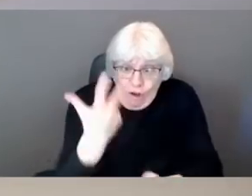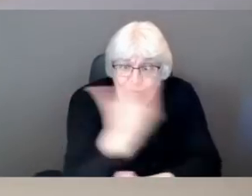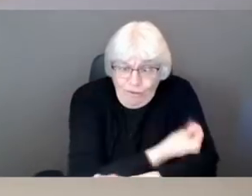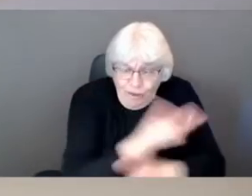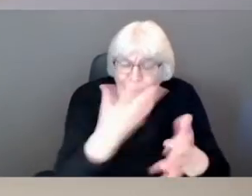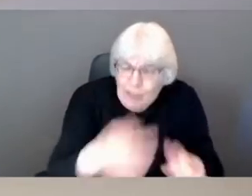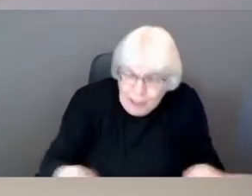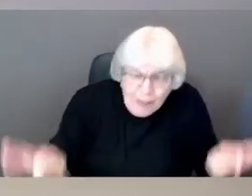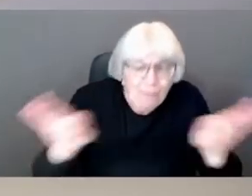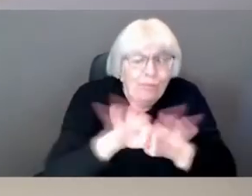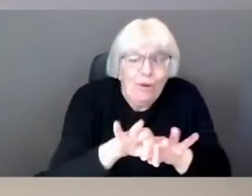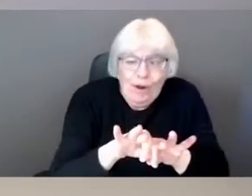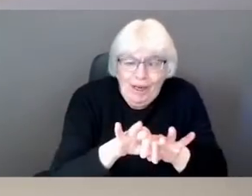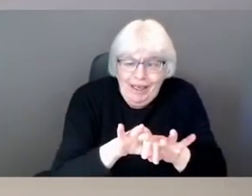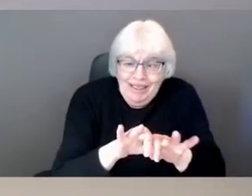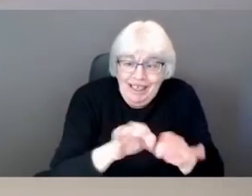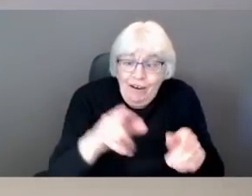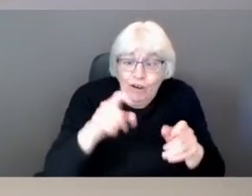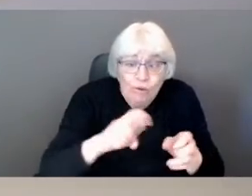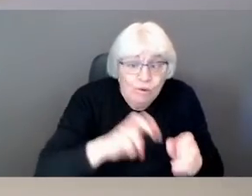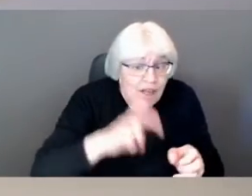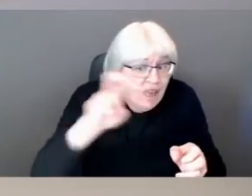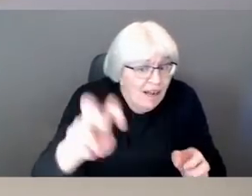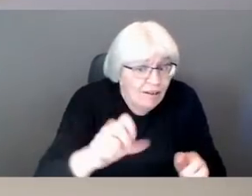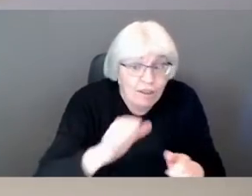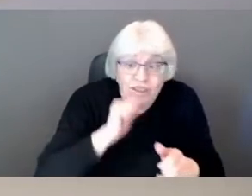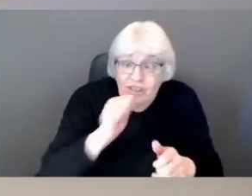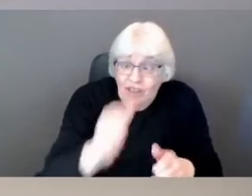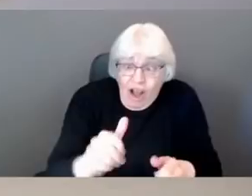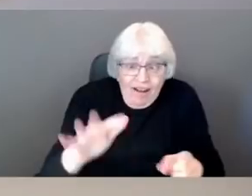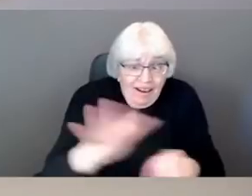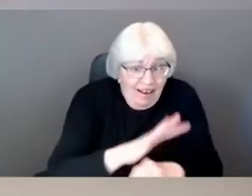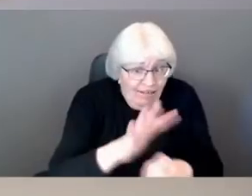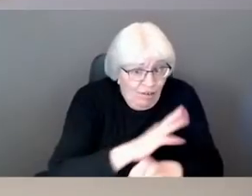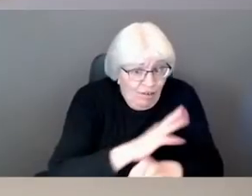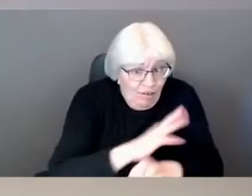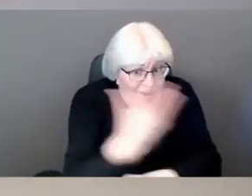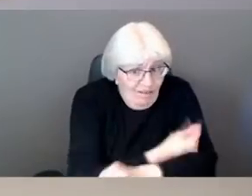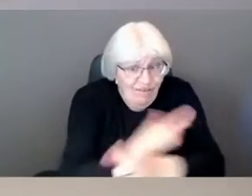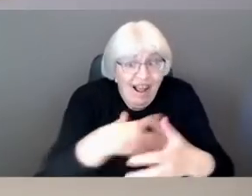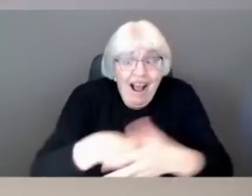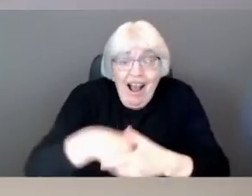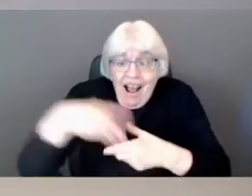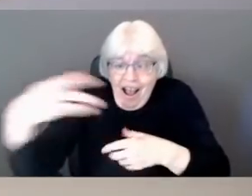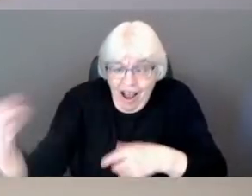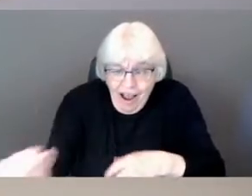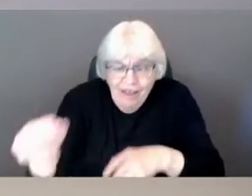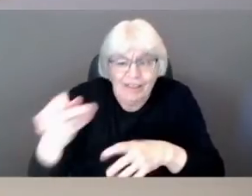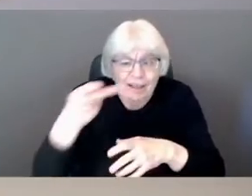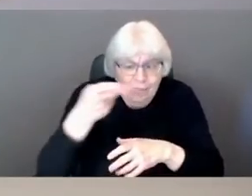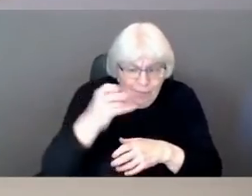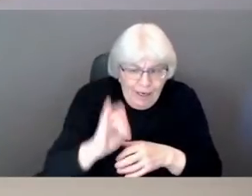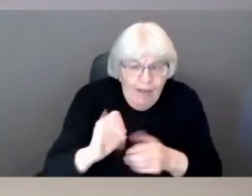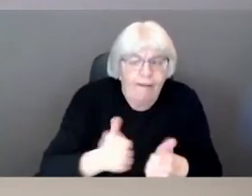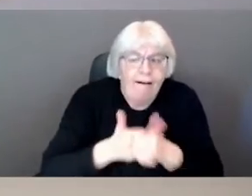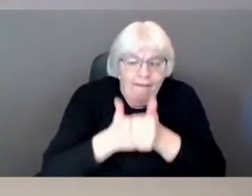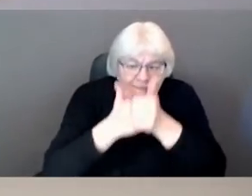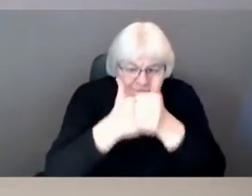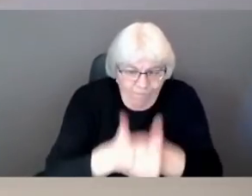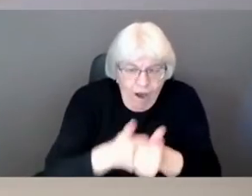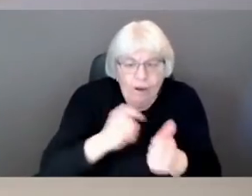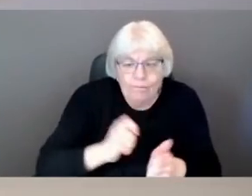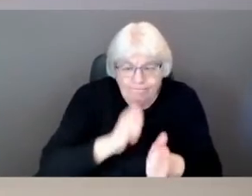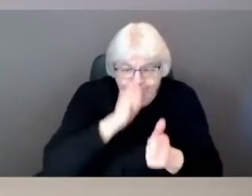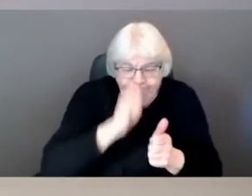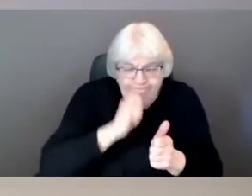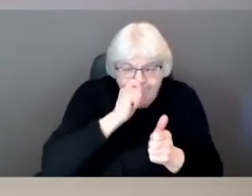fully vaccinated. And if you travel off-island, be sure to follow the testing protocol when you return. Get tested for